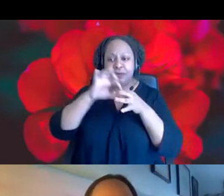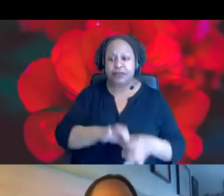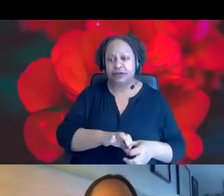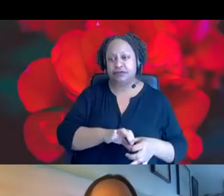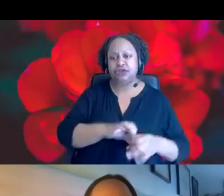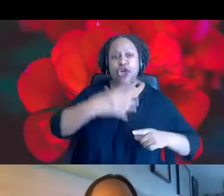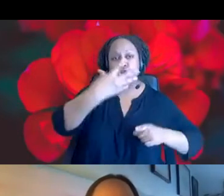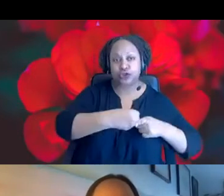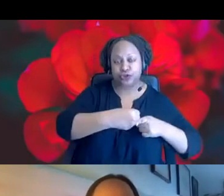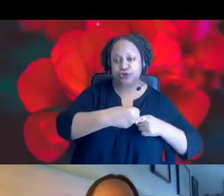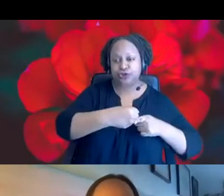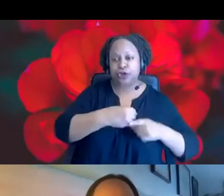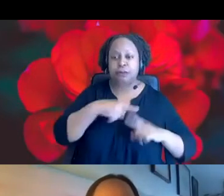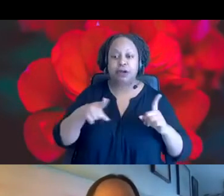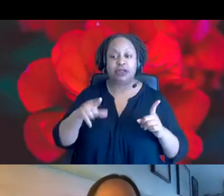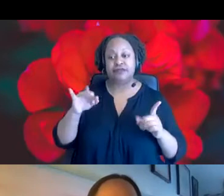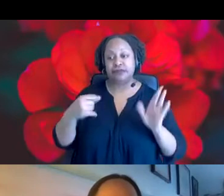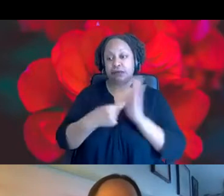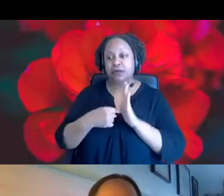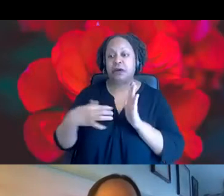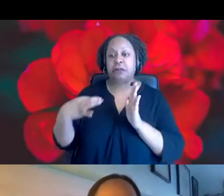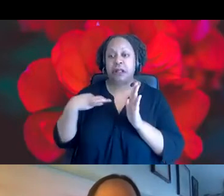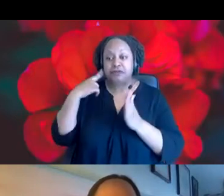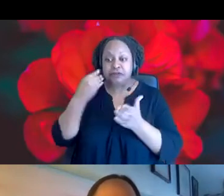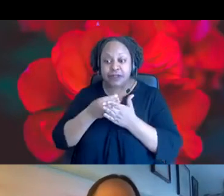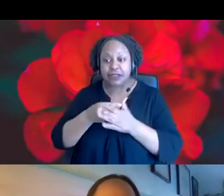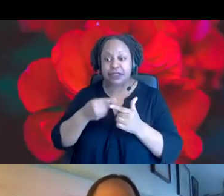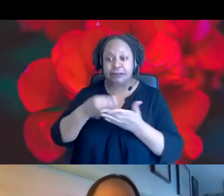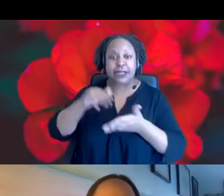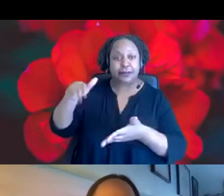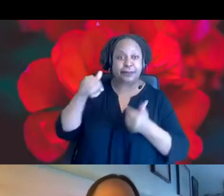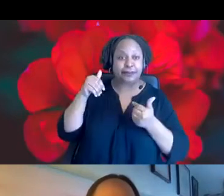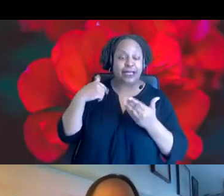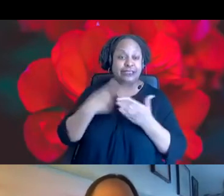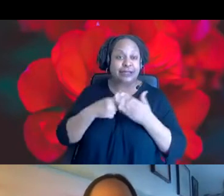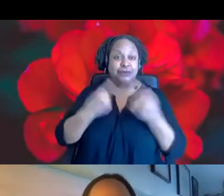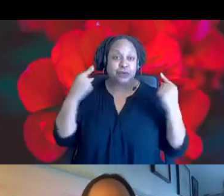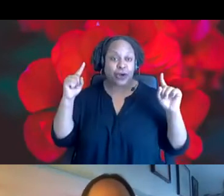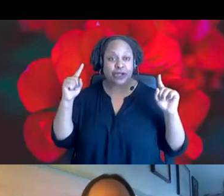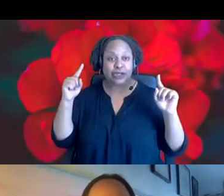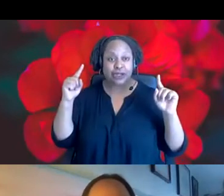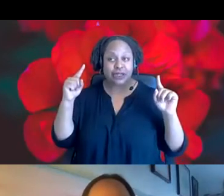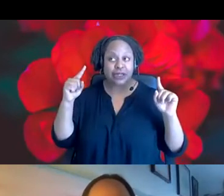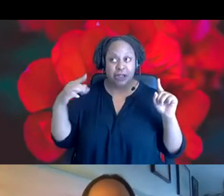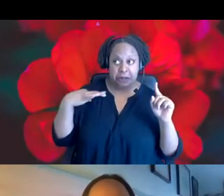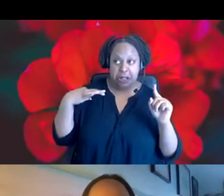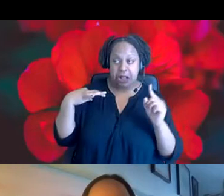to funding, when it comes to getting money, some things work sometimes and some other things work other times. And